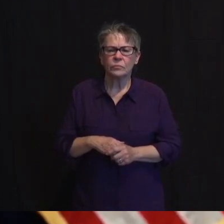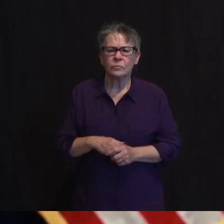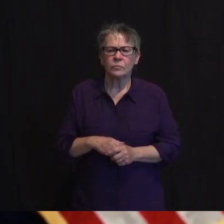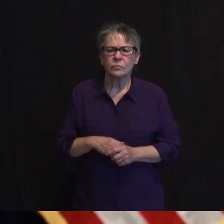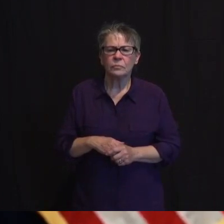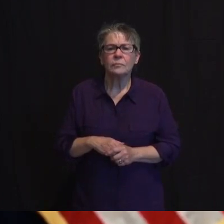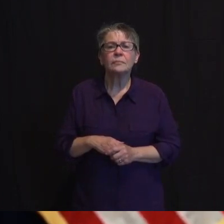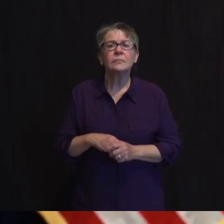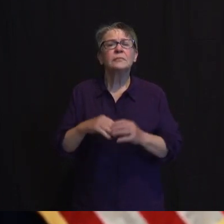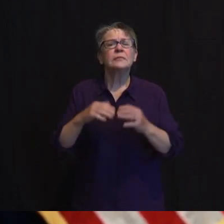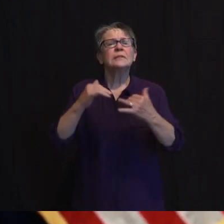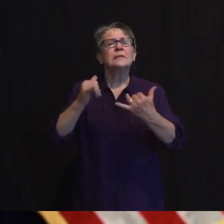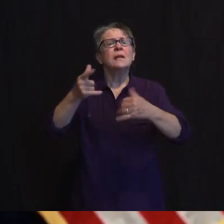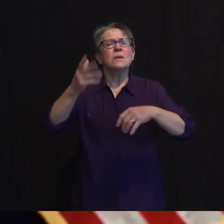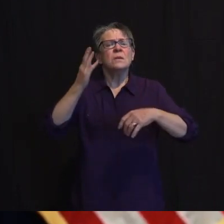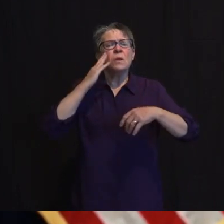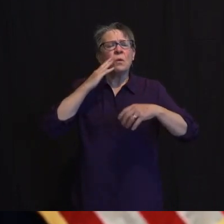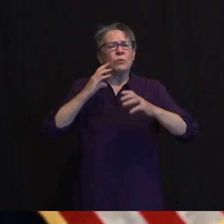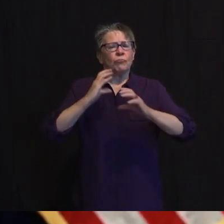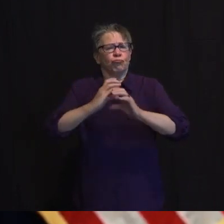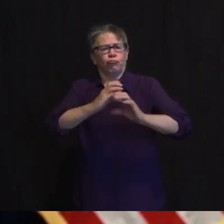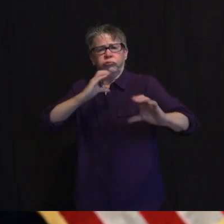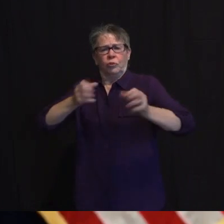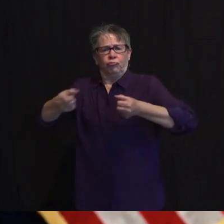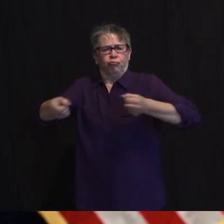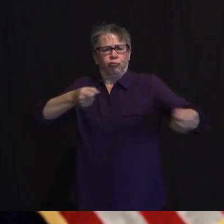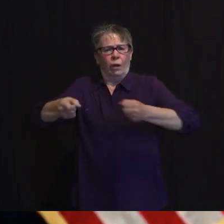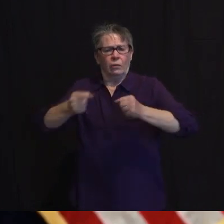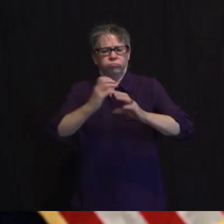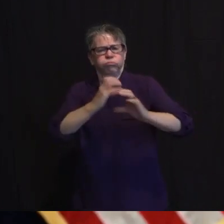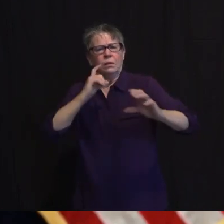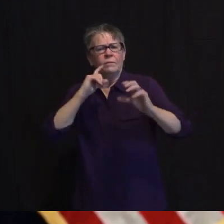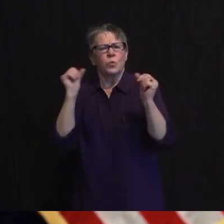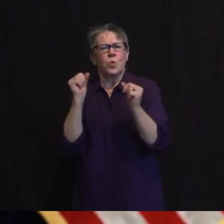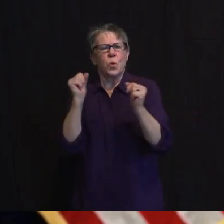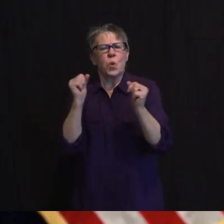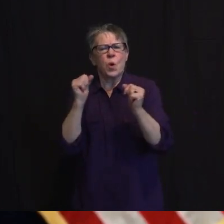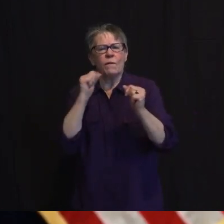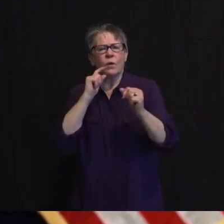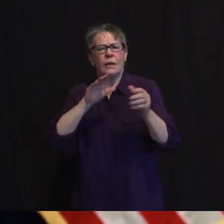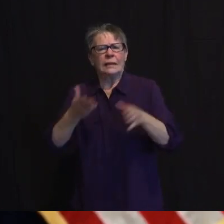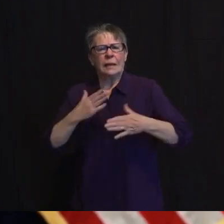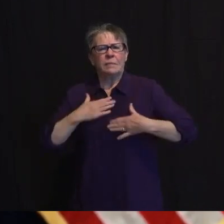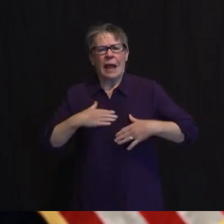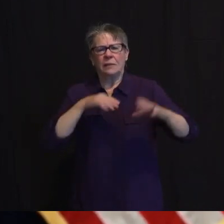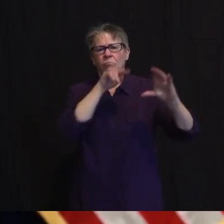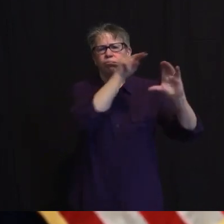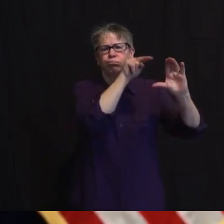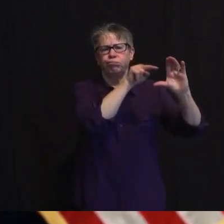put out over the weekend. Just want to remind folks, we would be abrogating our responsibility if we didn't